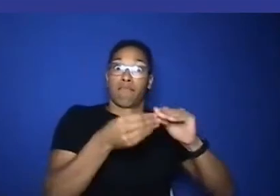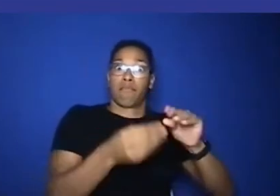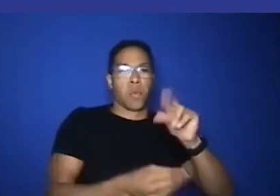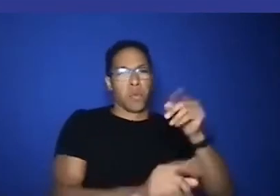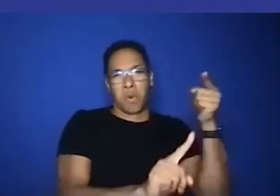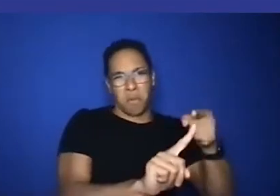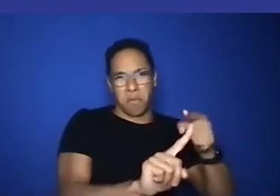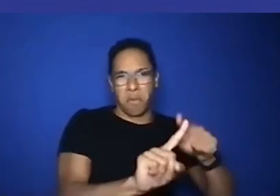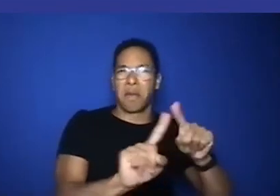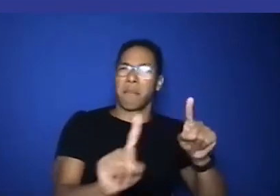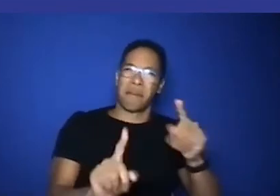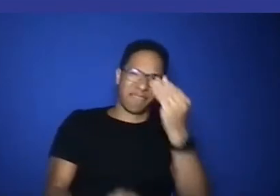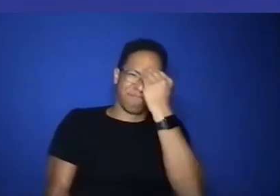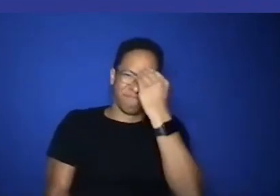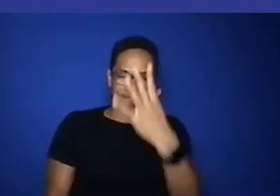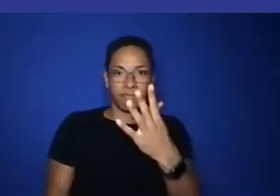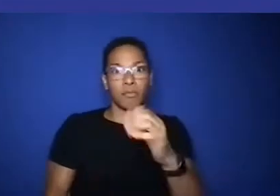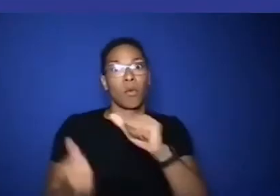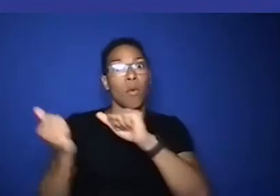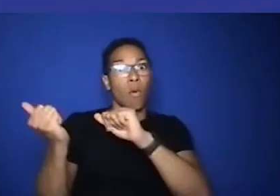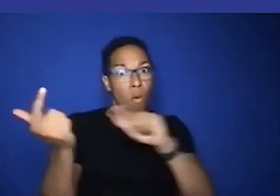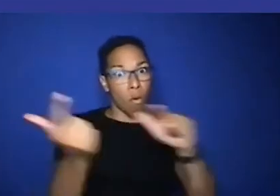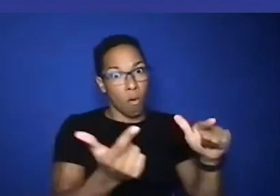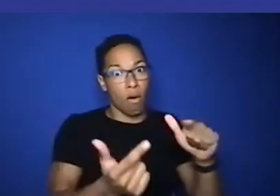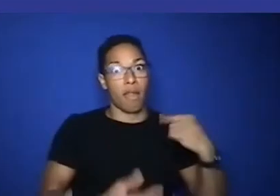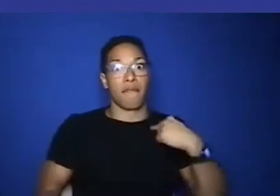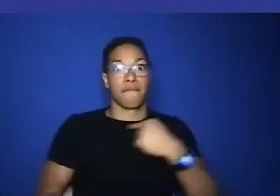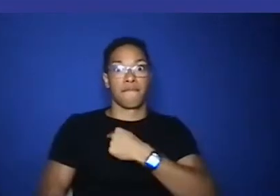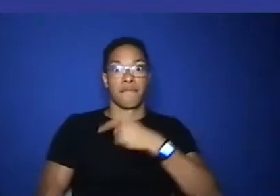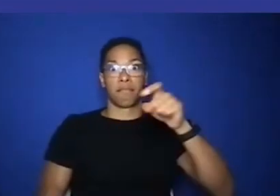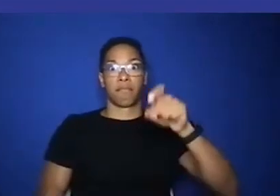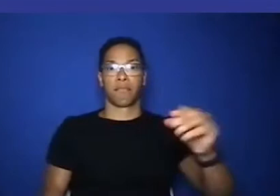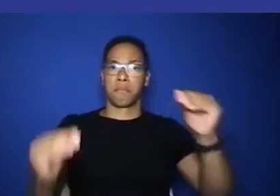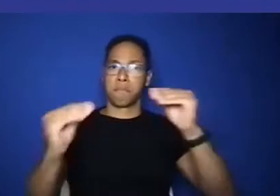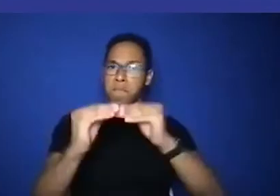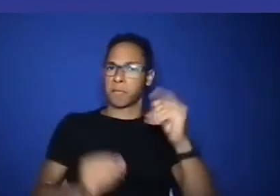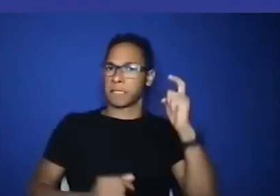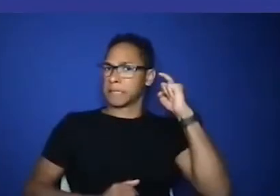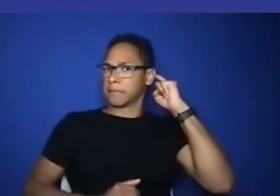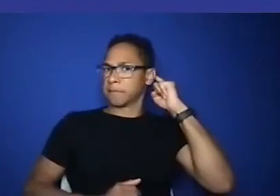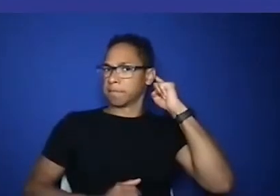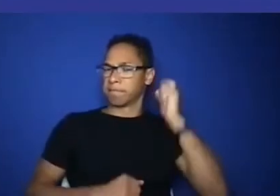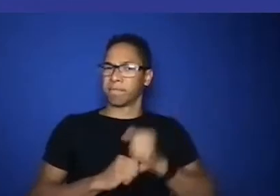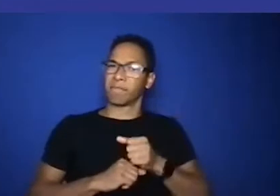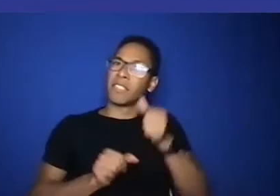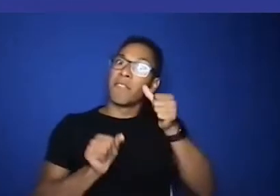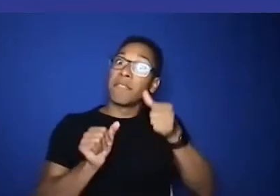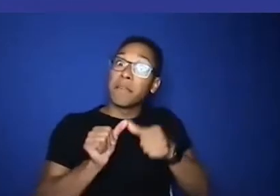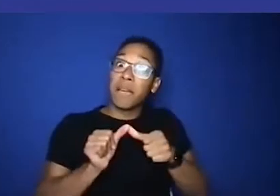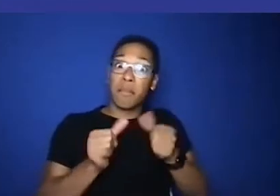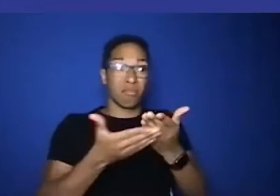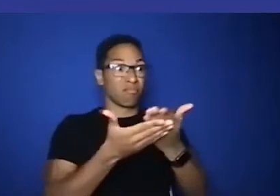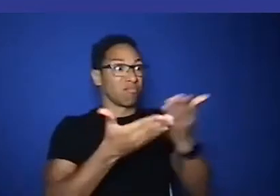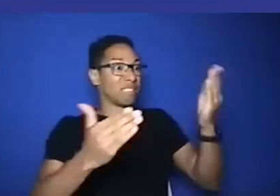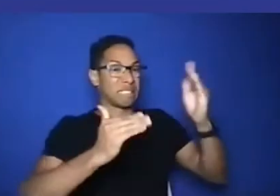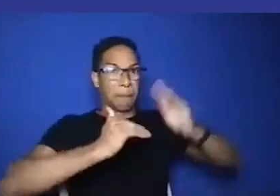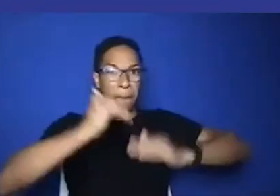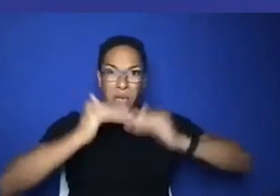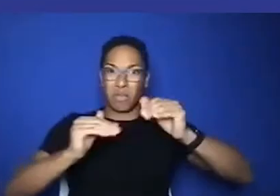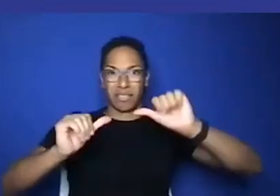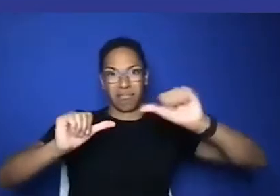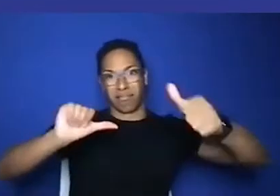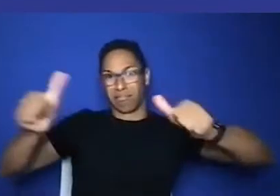all need to be more aware of these things. And I think about how our ancestors are living in these institutions all over the world, in some